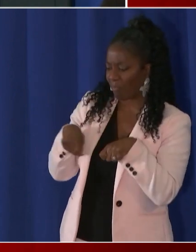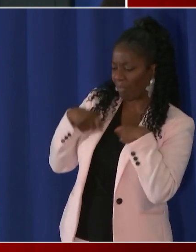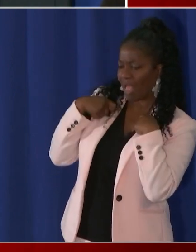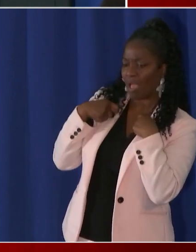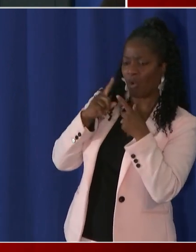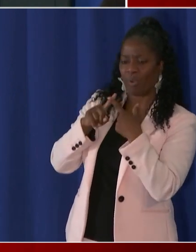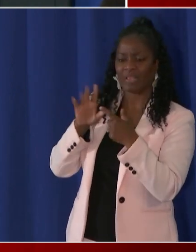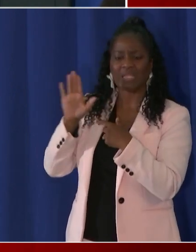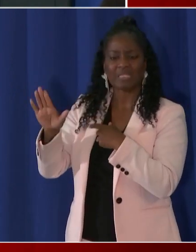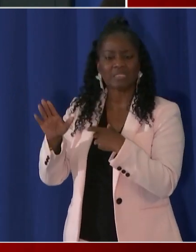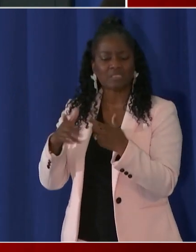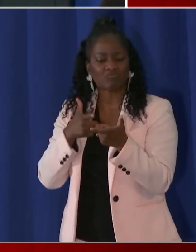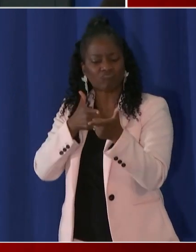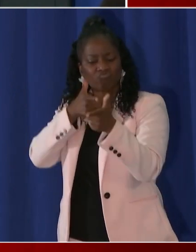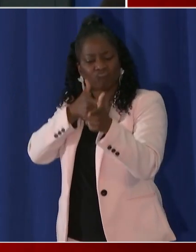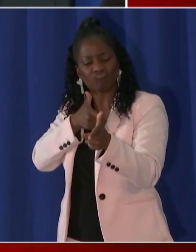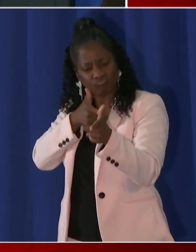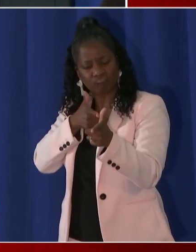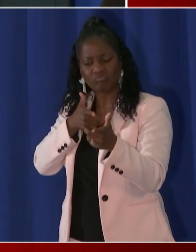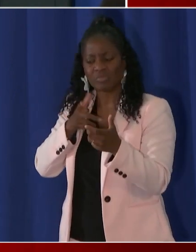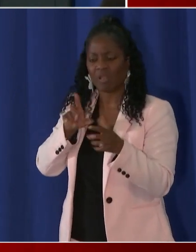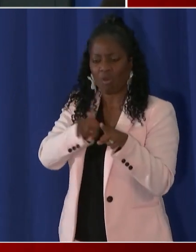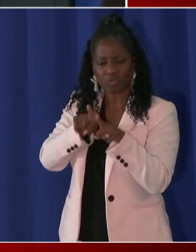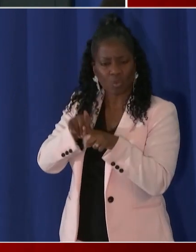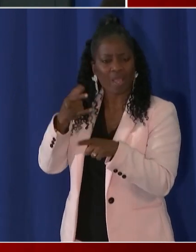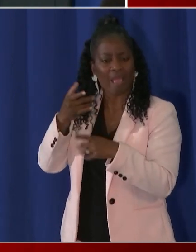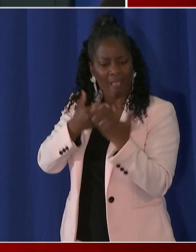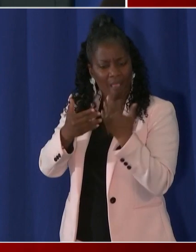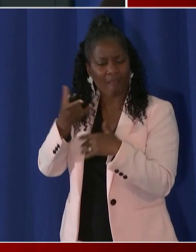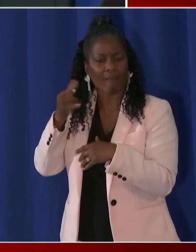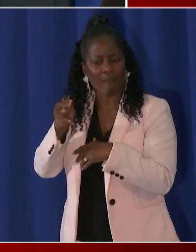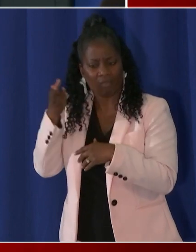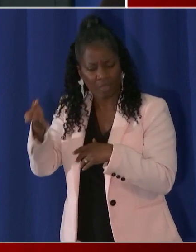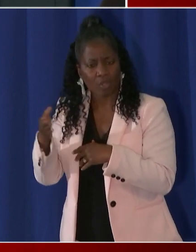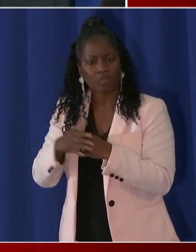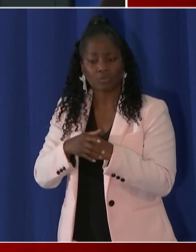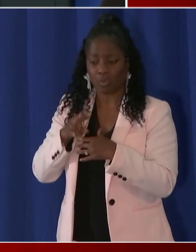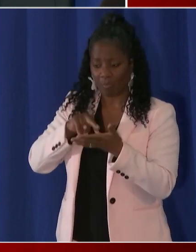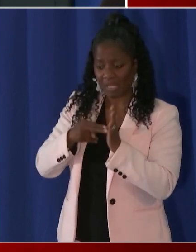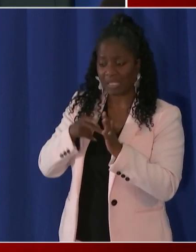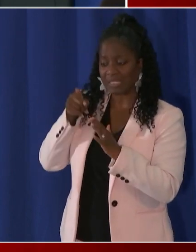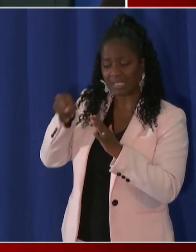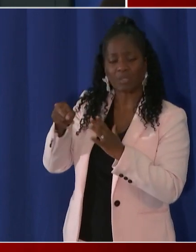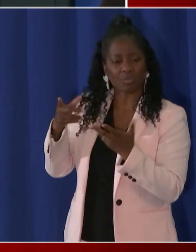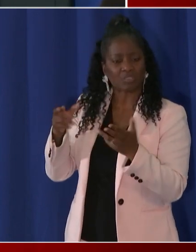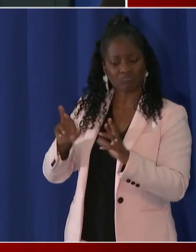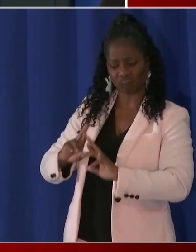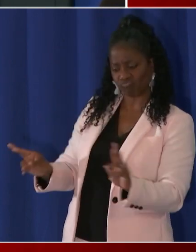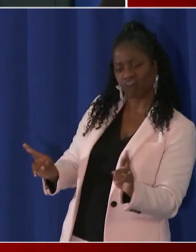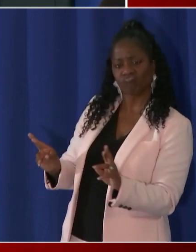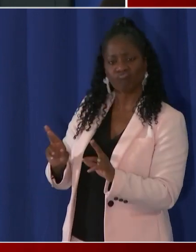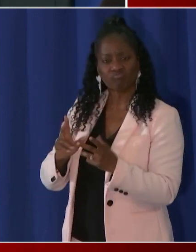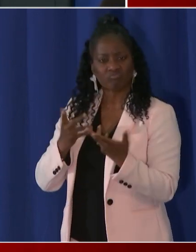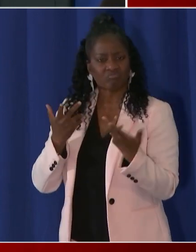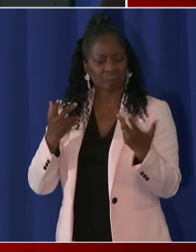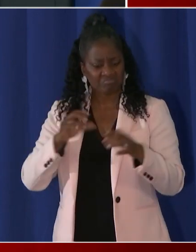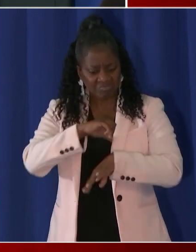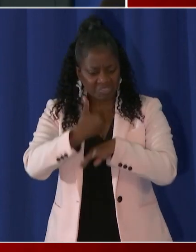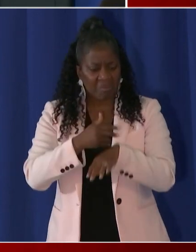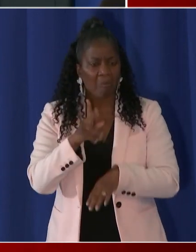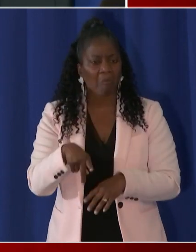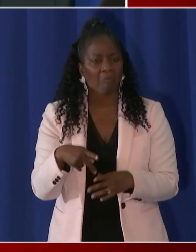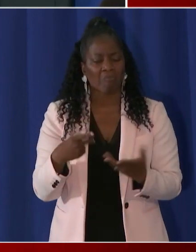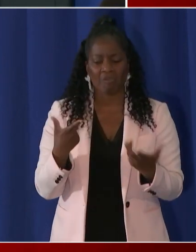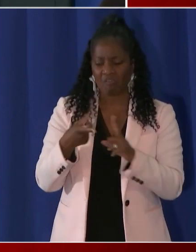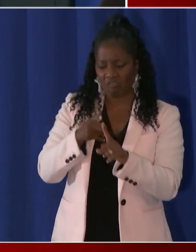as well as a firearm in there. So he was essentially, doing everything that he was doing from